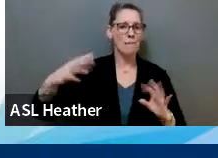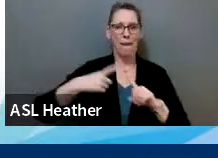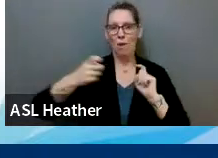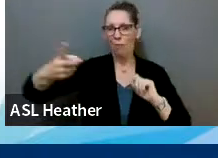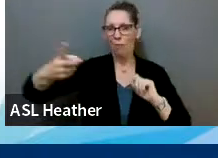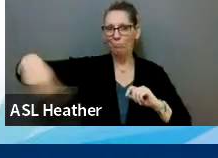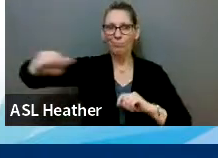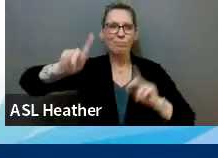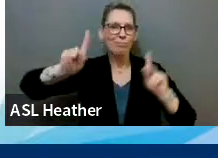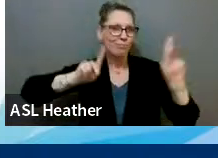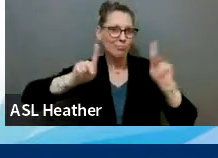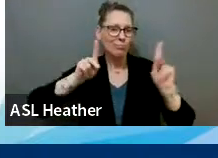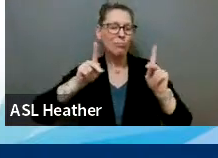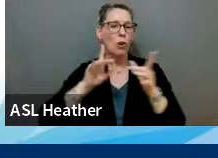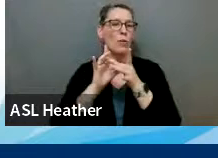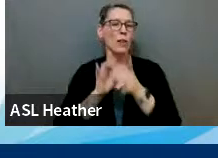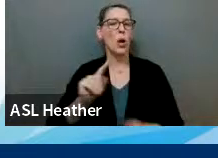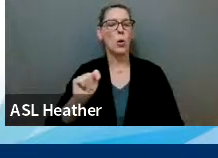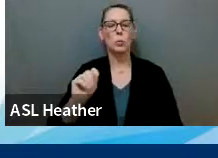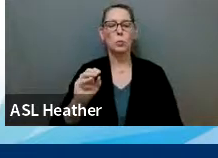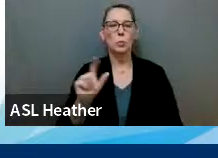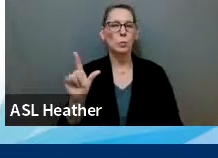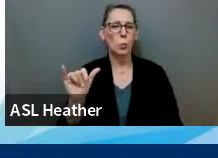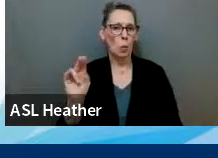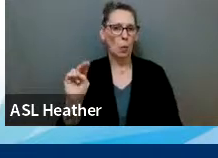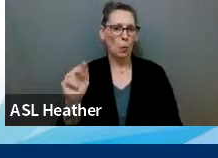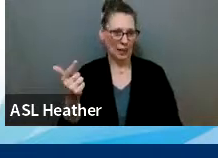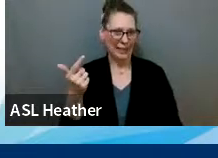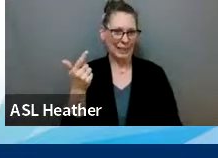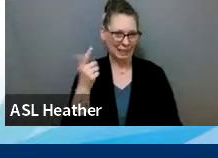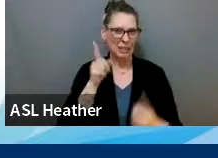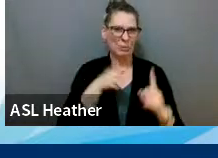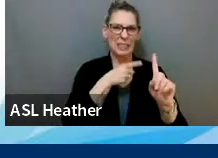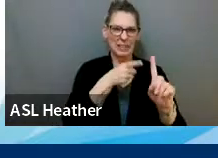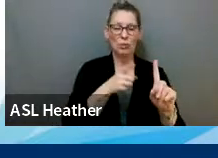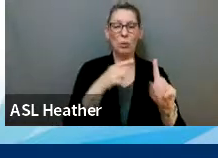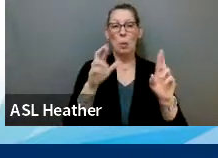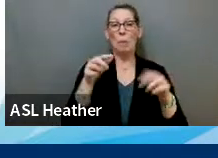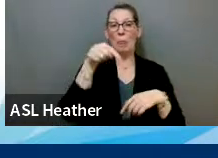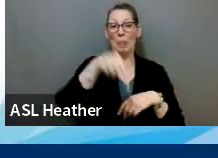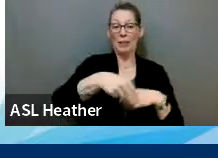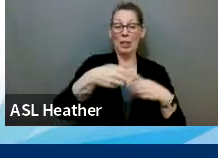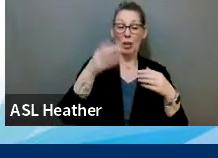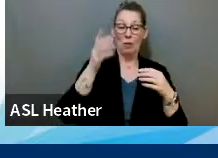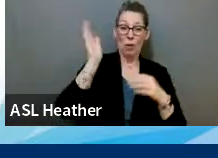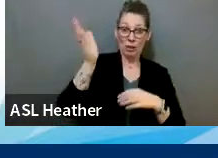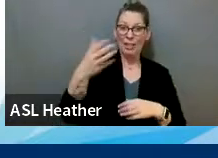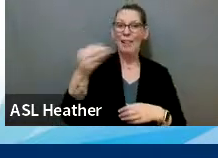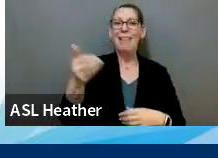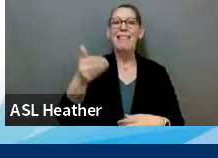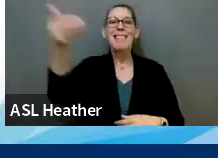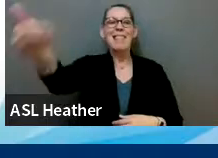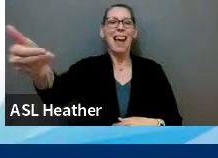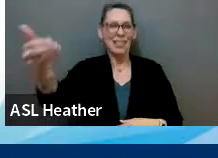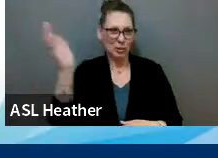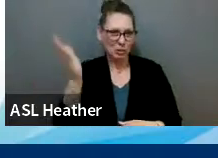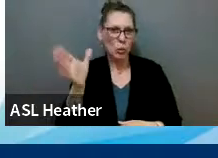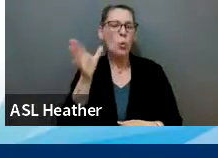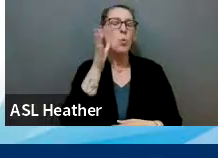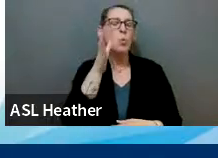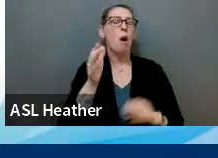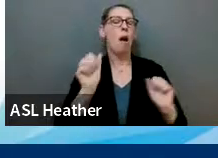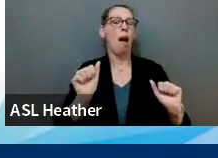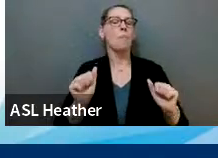folks related to tolling specifically. So my hope is that this presentation and the next one will prepare you to provide some of that